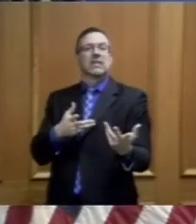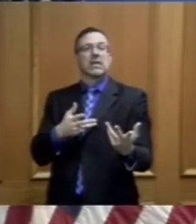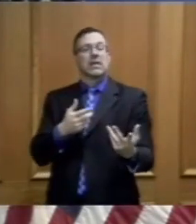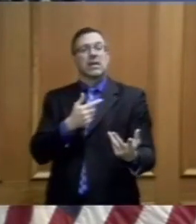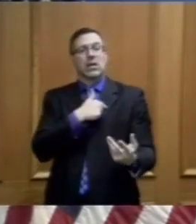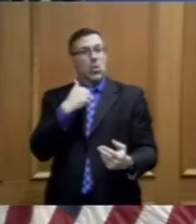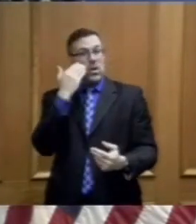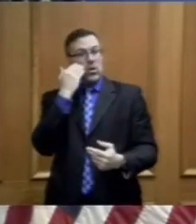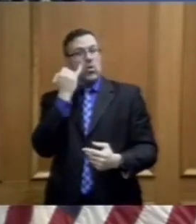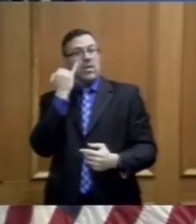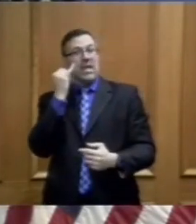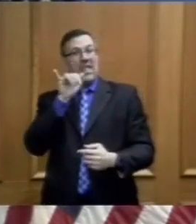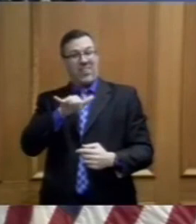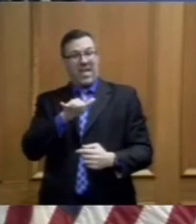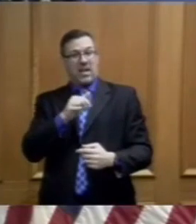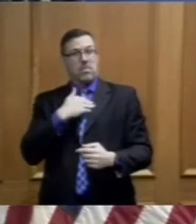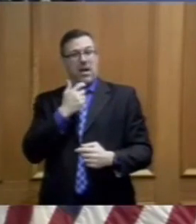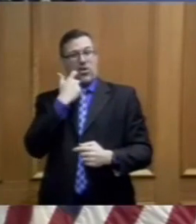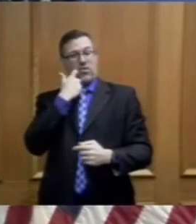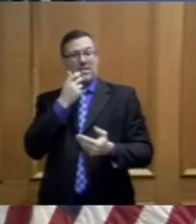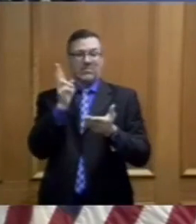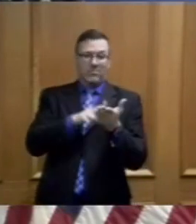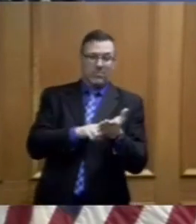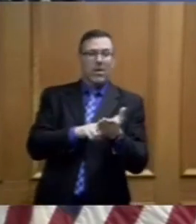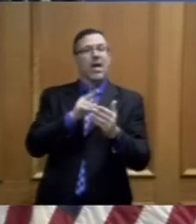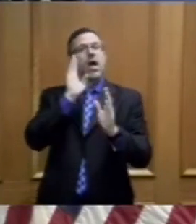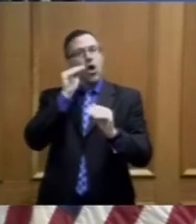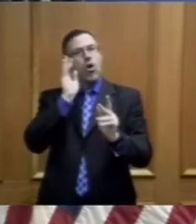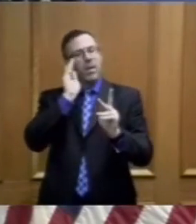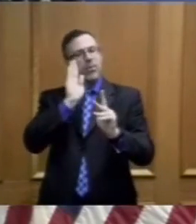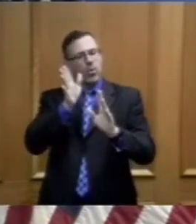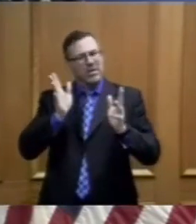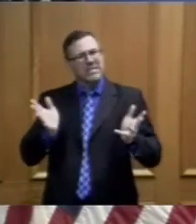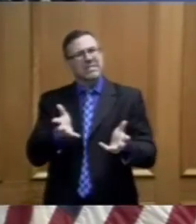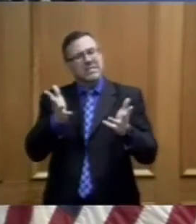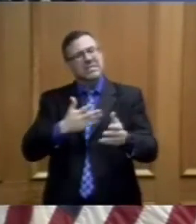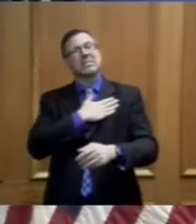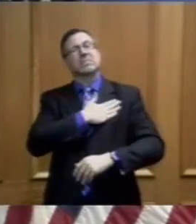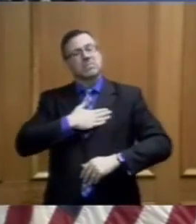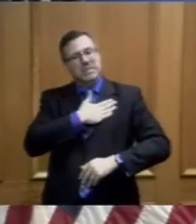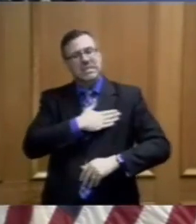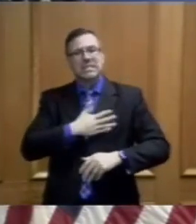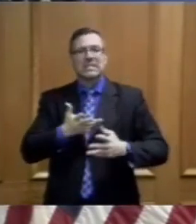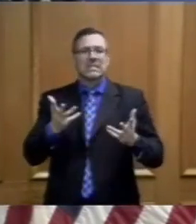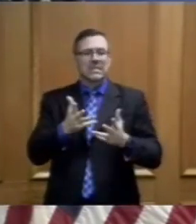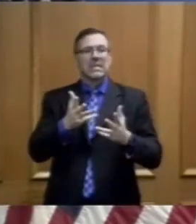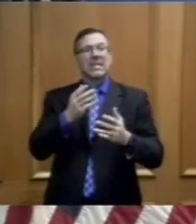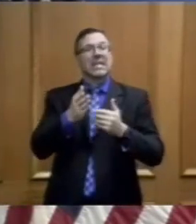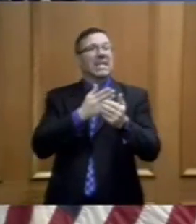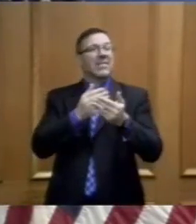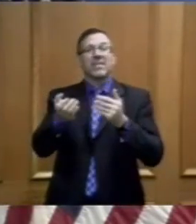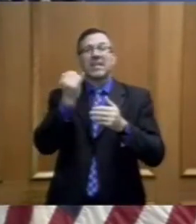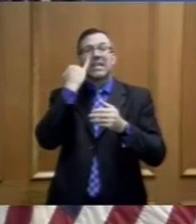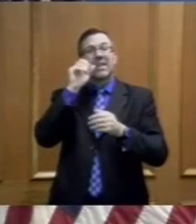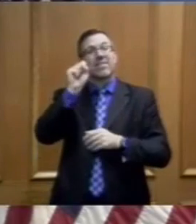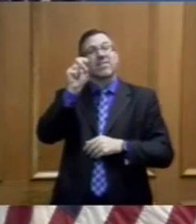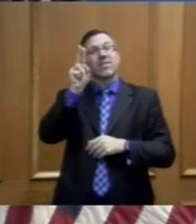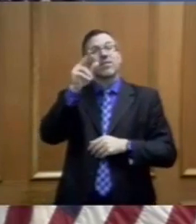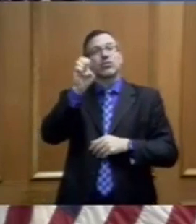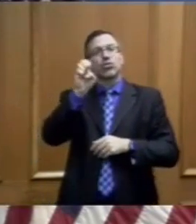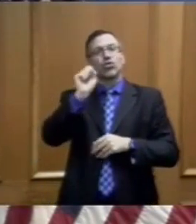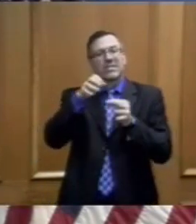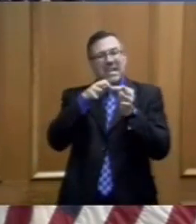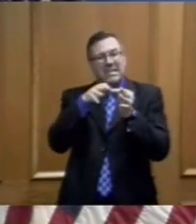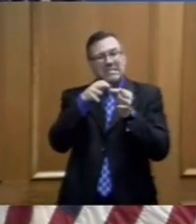impact that surge. That's the hope, because if we can push that surge out even a few days, it allows us